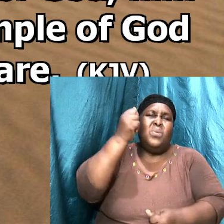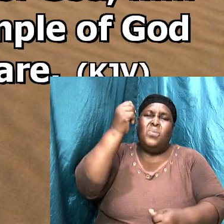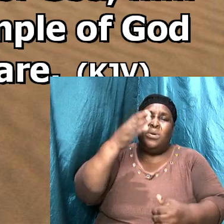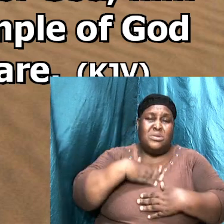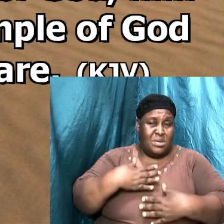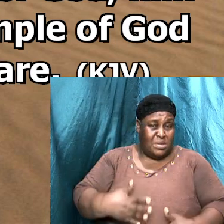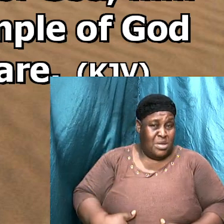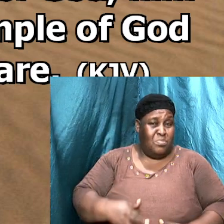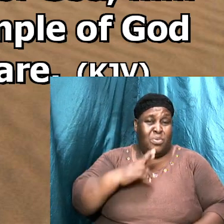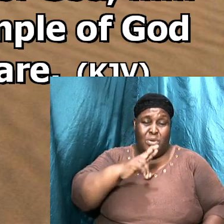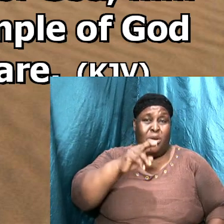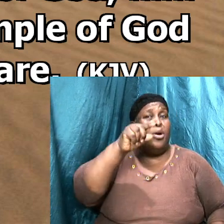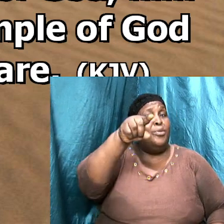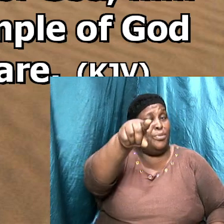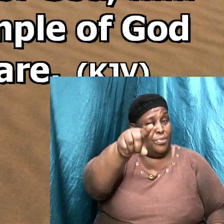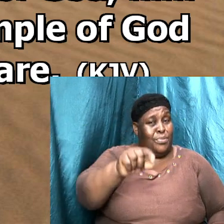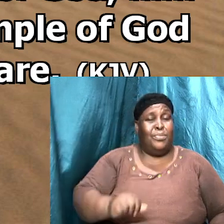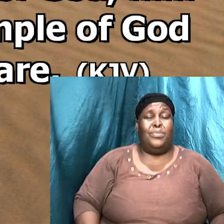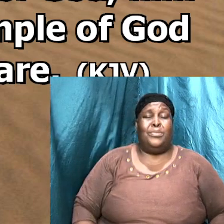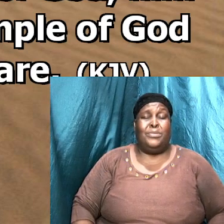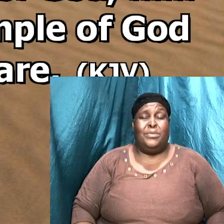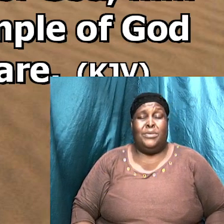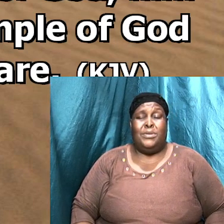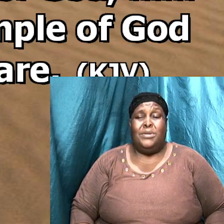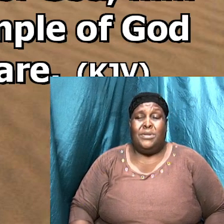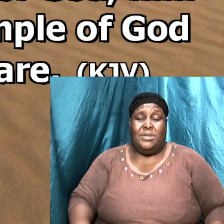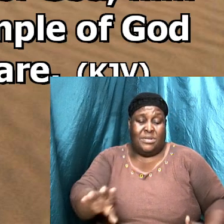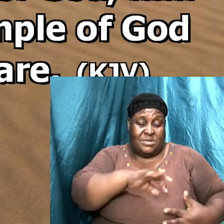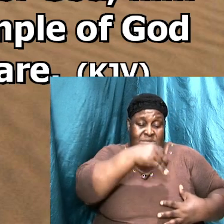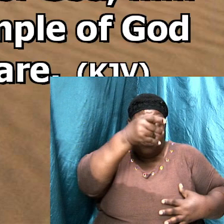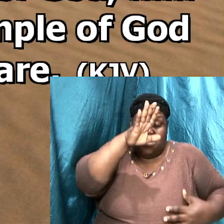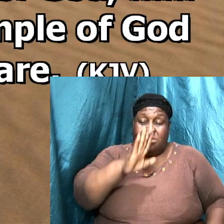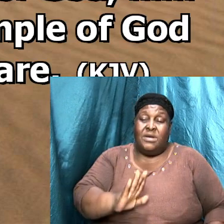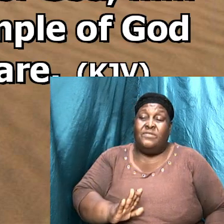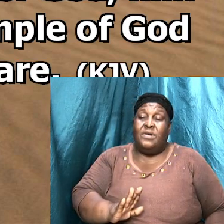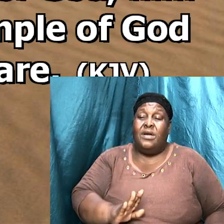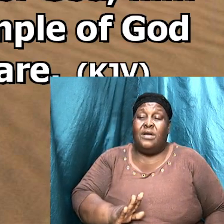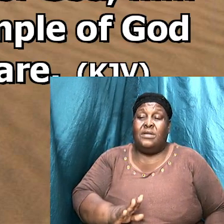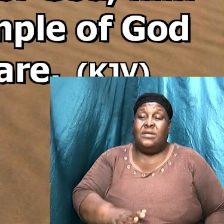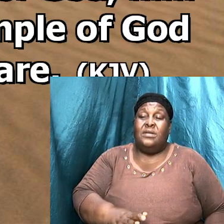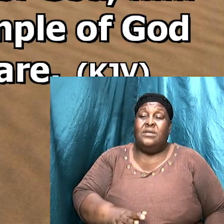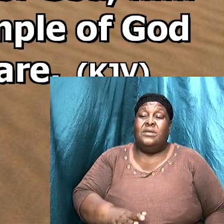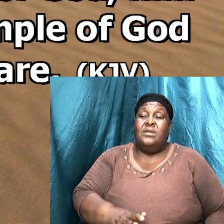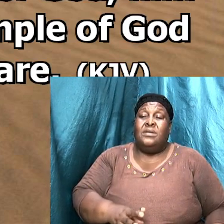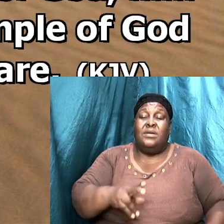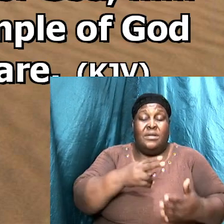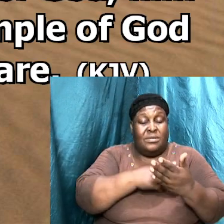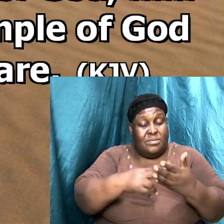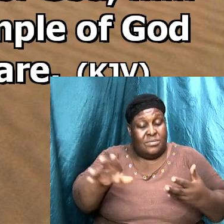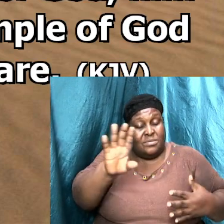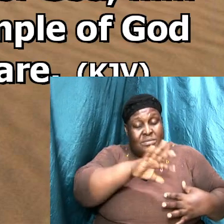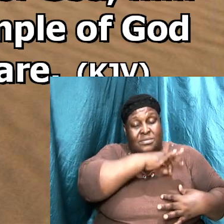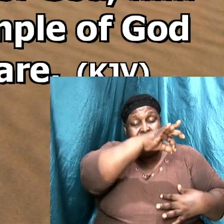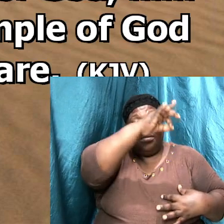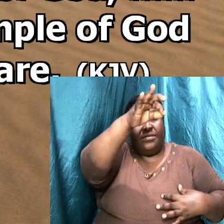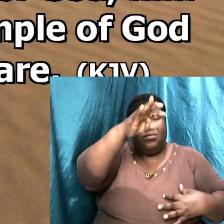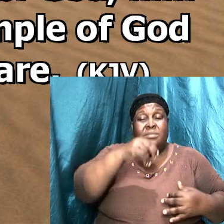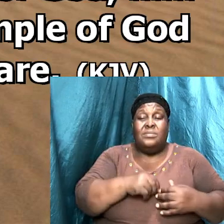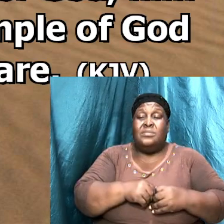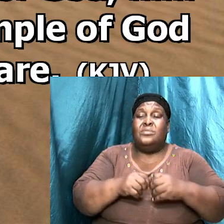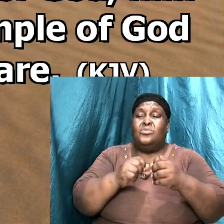at it, the Bible mentions the Spirit of God, and then it mentions the Holy Spirit. So,